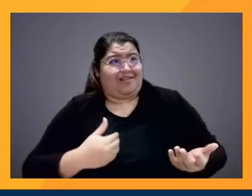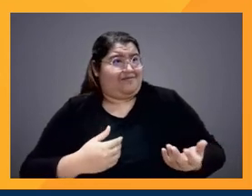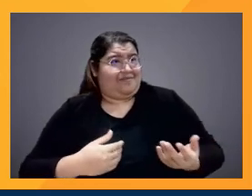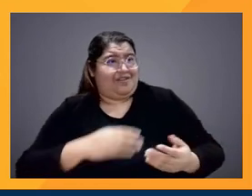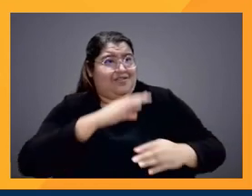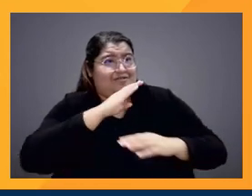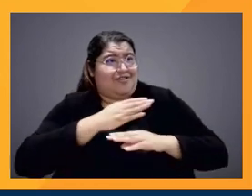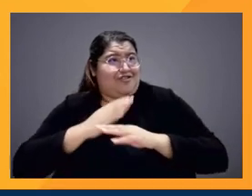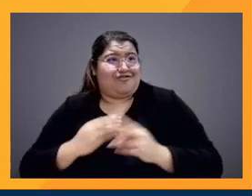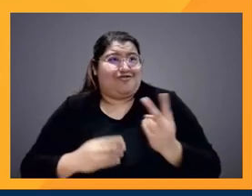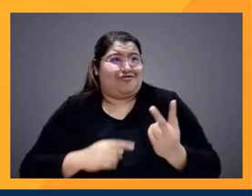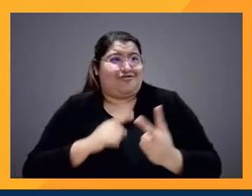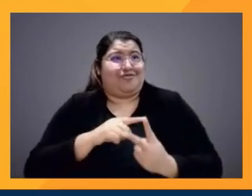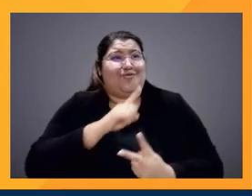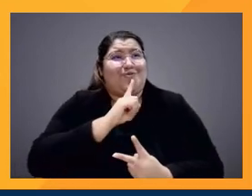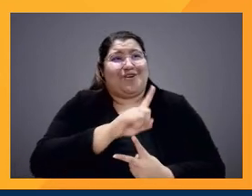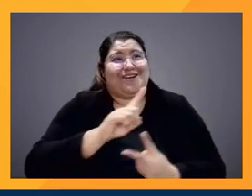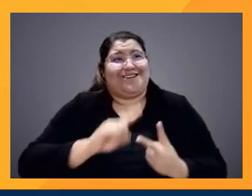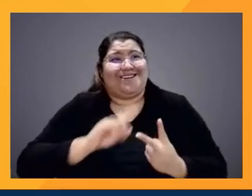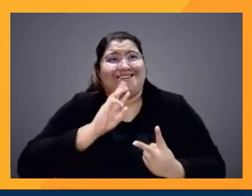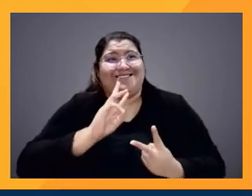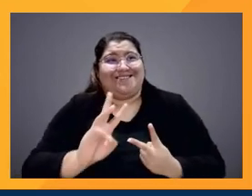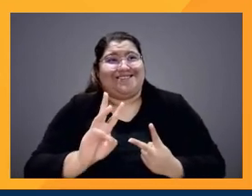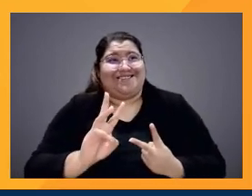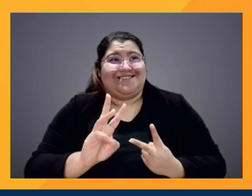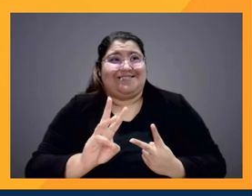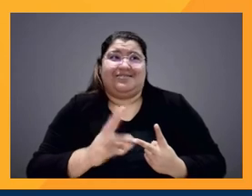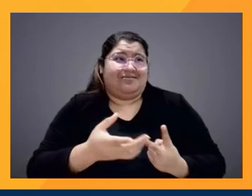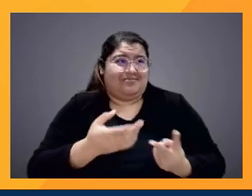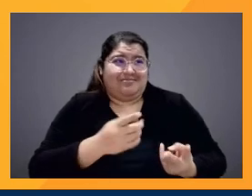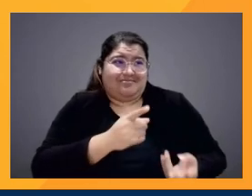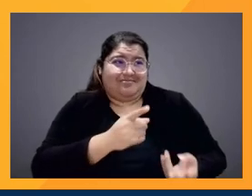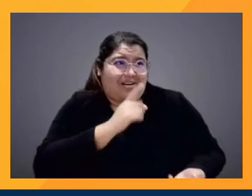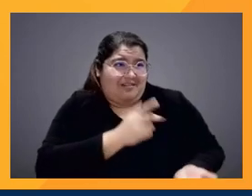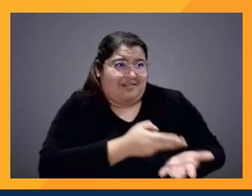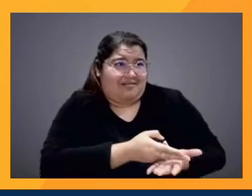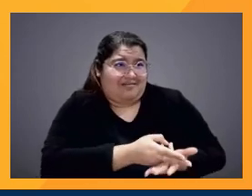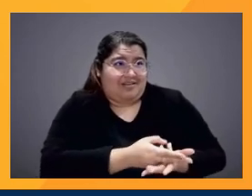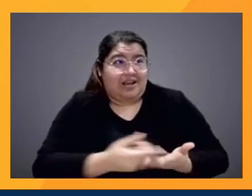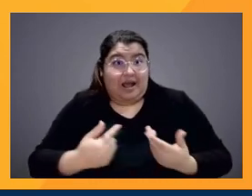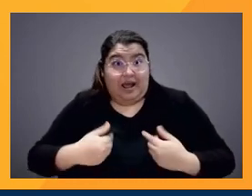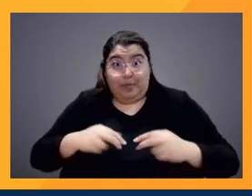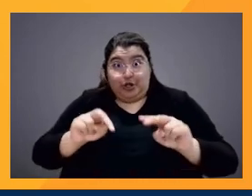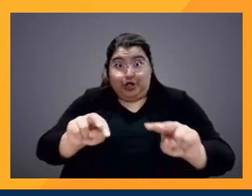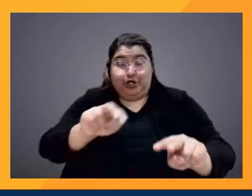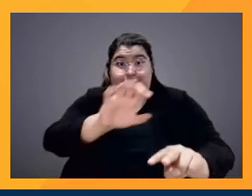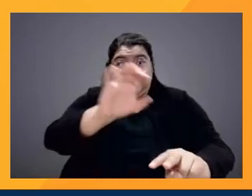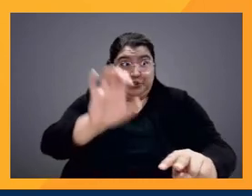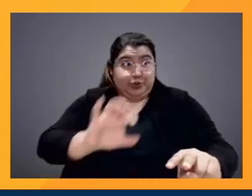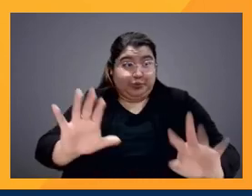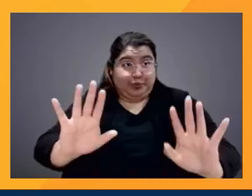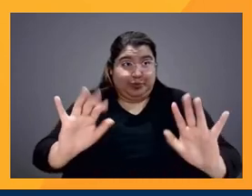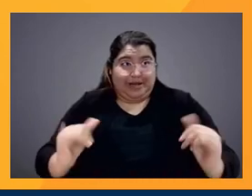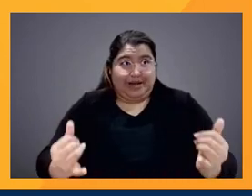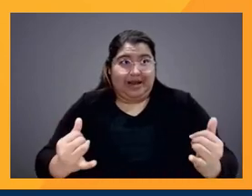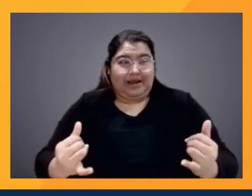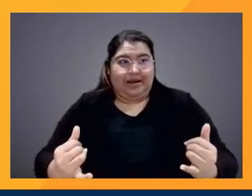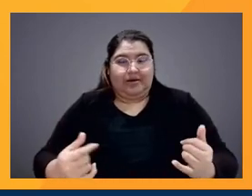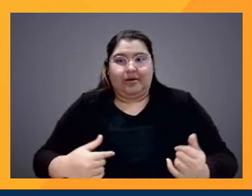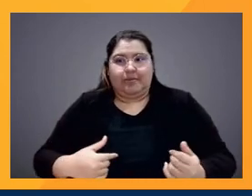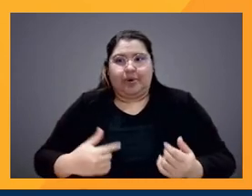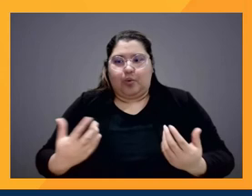we do this research, we release it for the public because we want to have that engagement. I certainly invite anybody who doesn't know that to get to know more, get